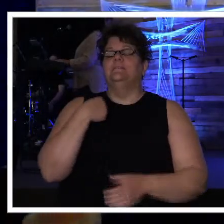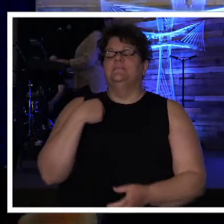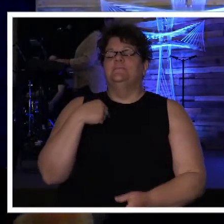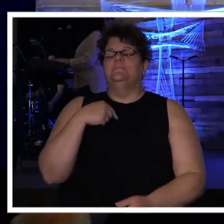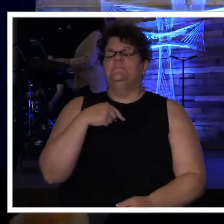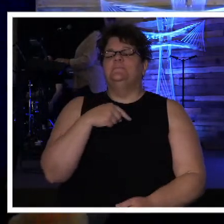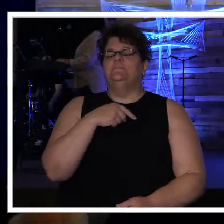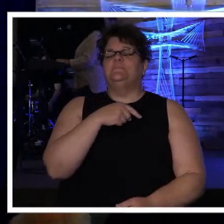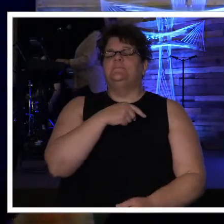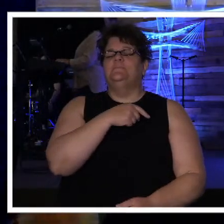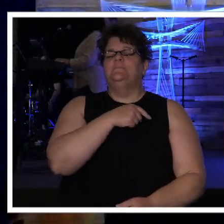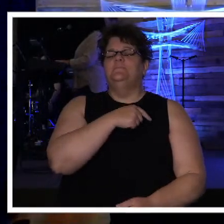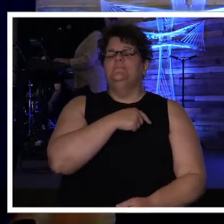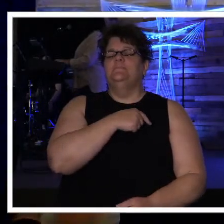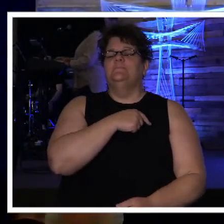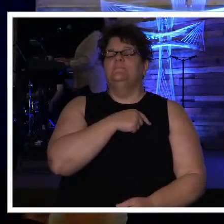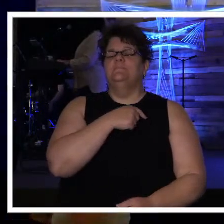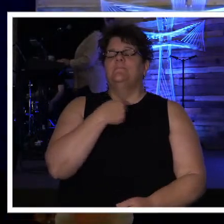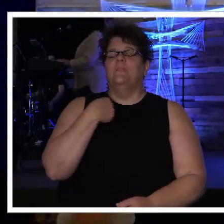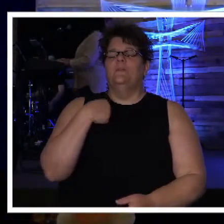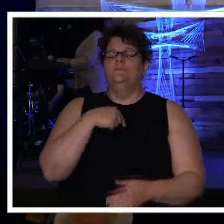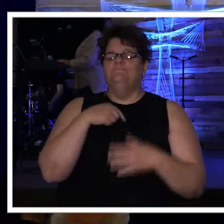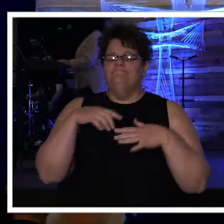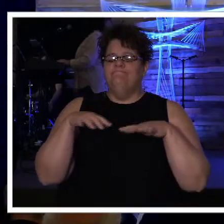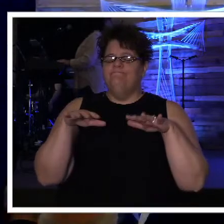You know what we need before we even need it.